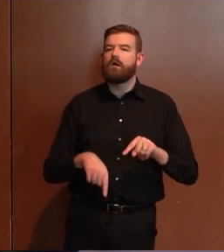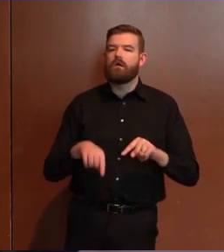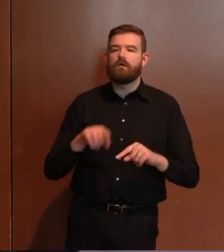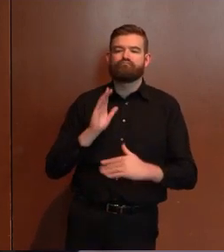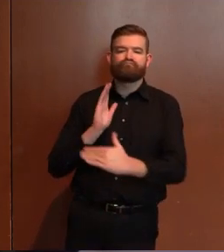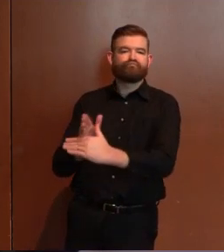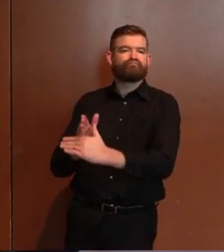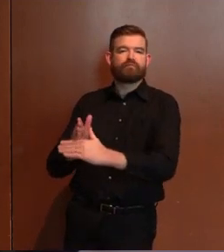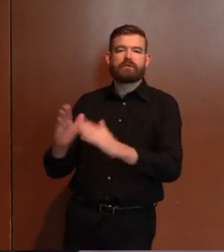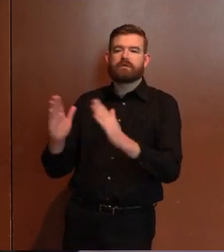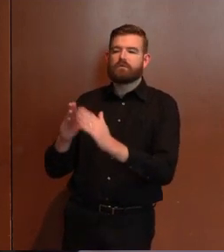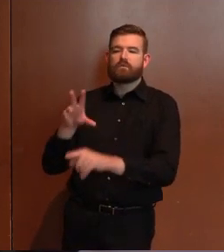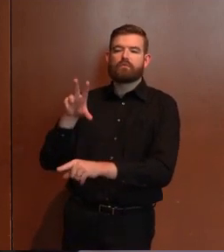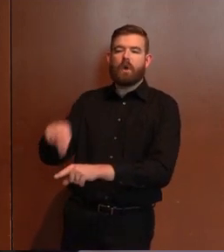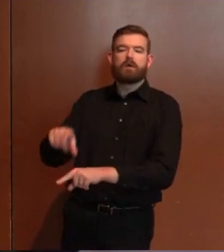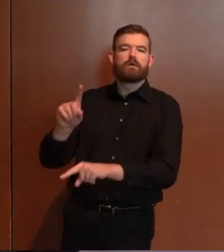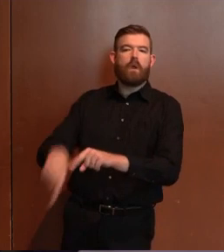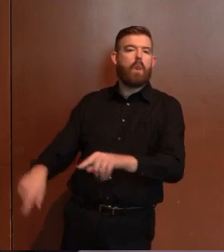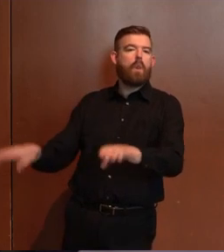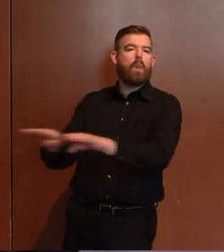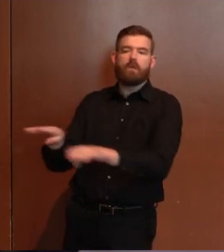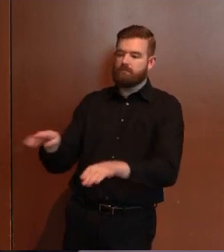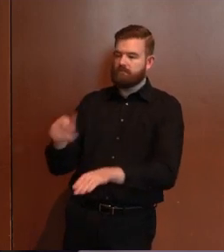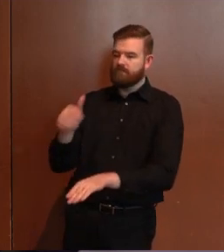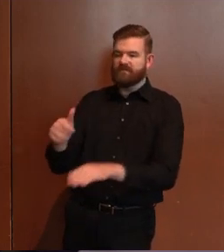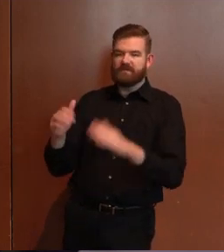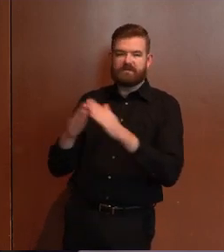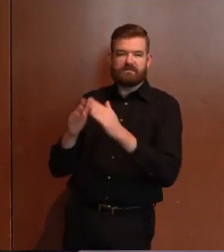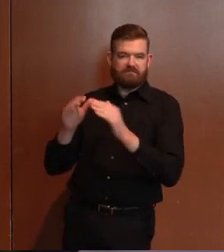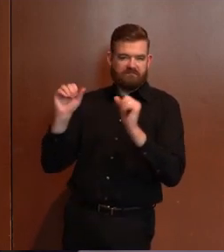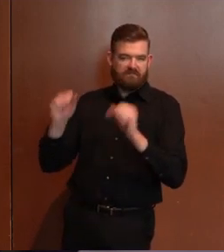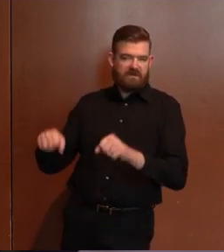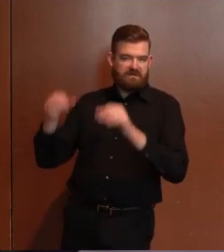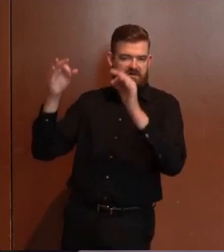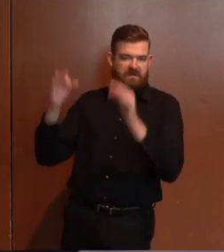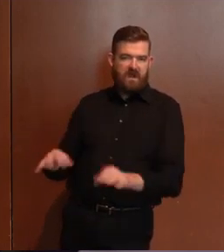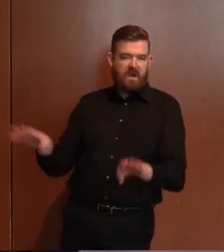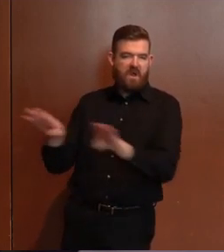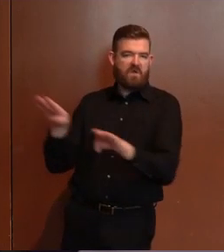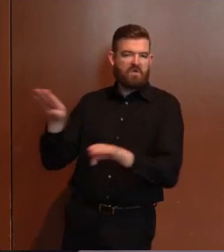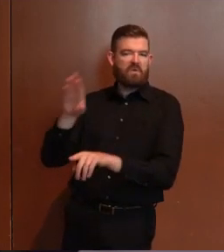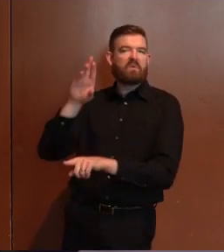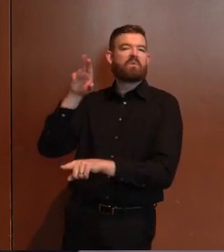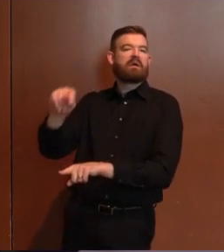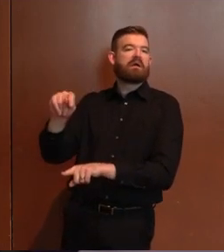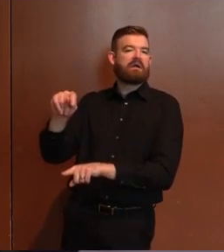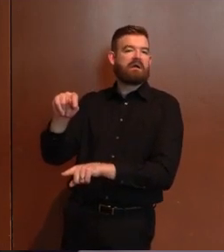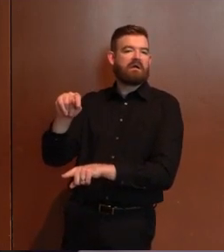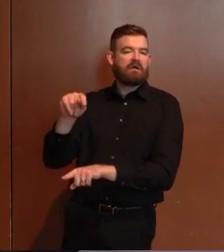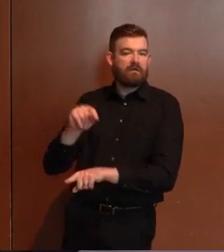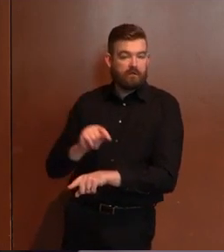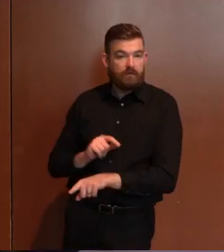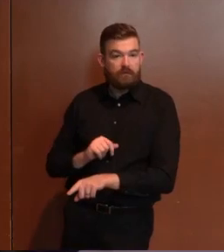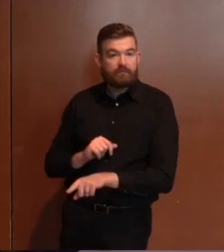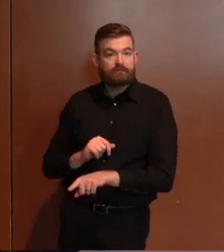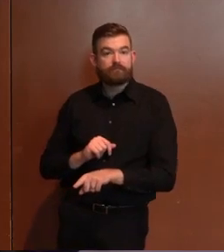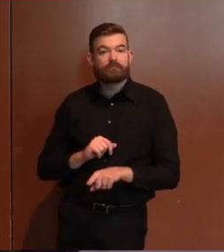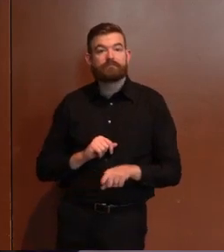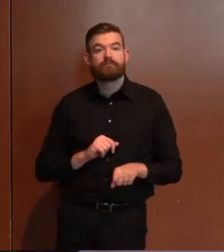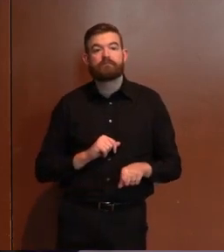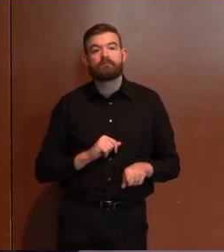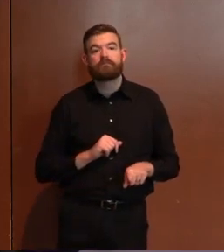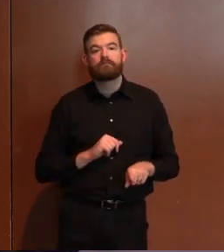can't restrict temporary housing or other housing assistance. And we'll put the order out later, and that will lay all that out. You